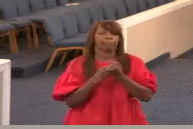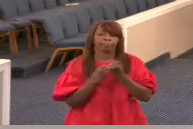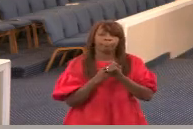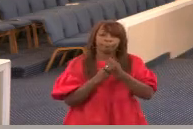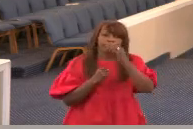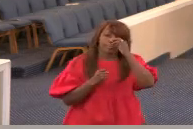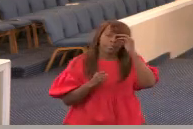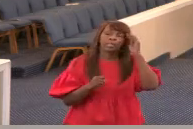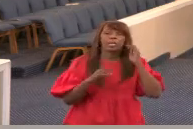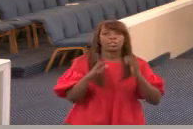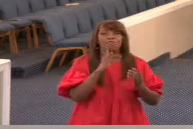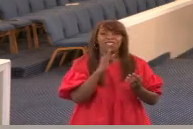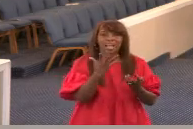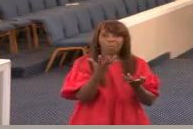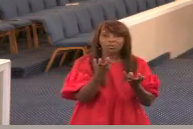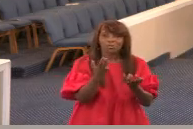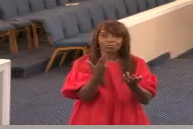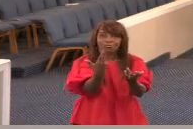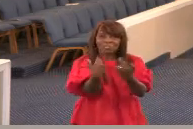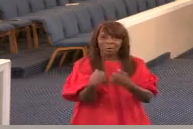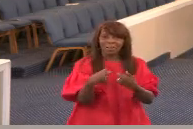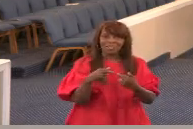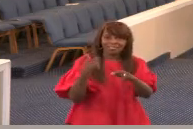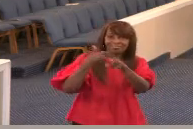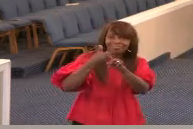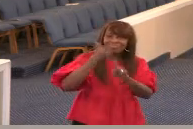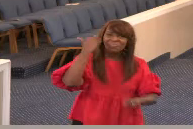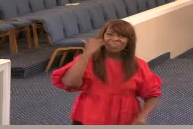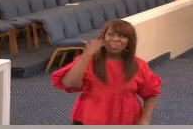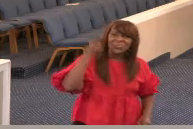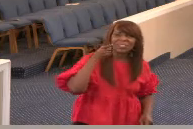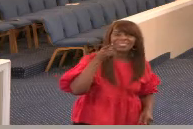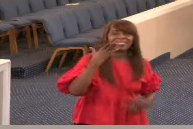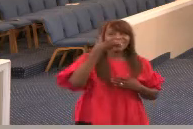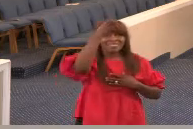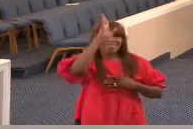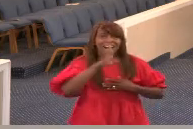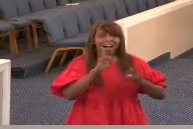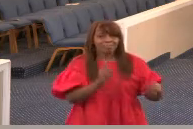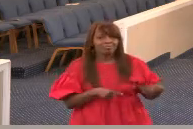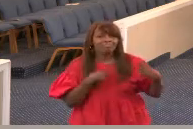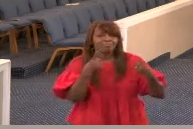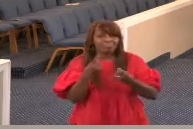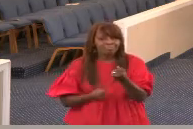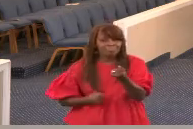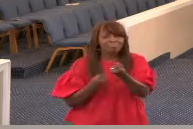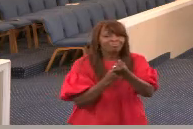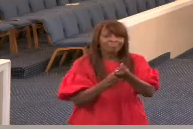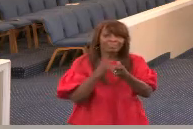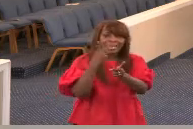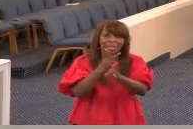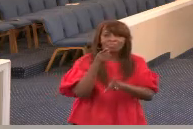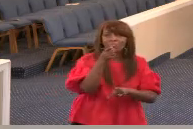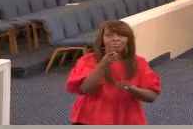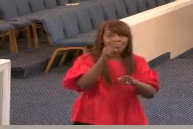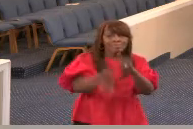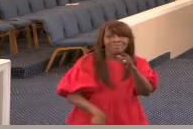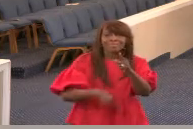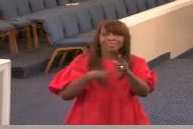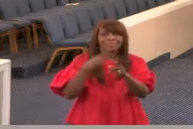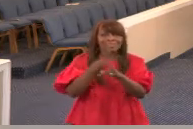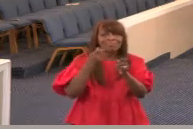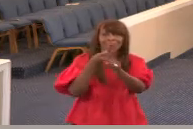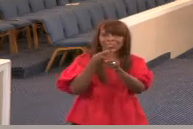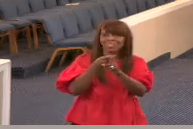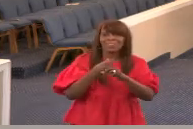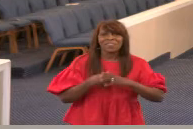I want you to respond right there because you know God has kept you when you couldn't keep yourself.